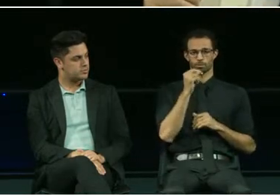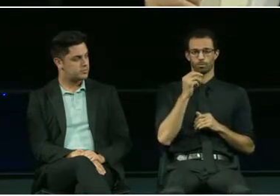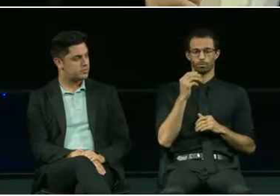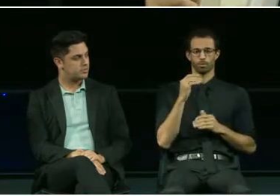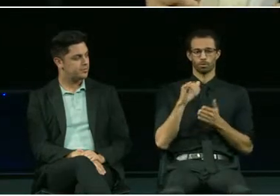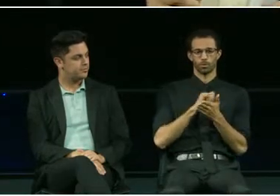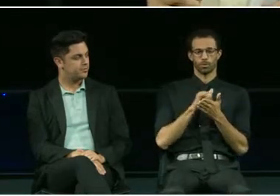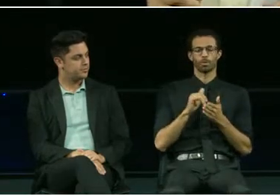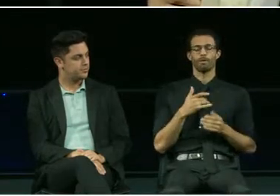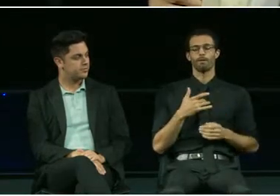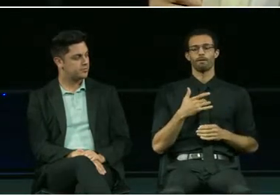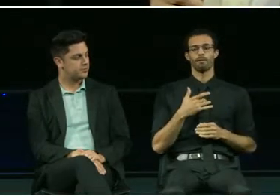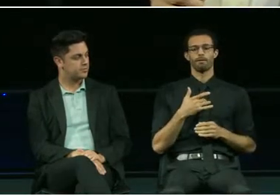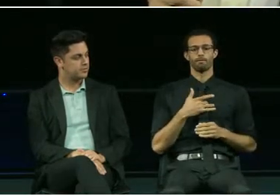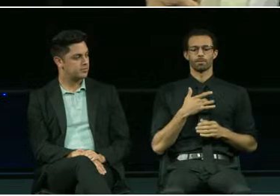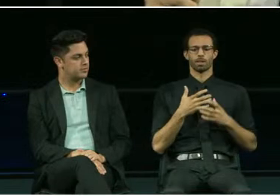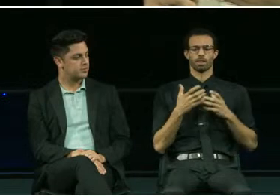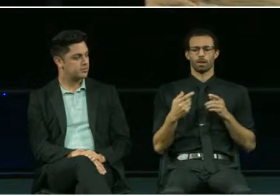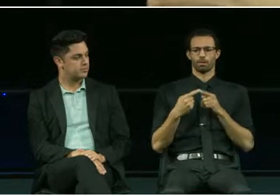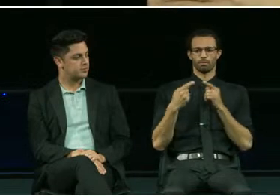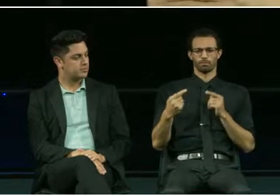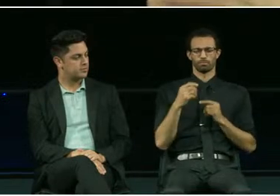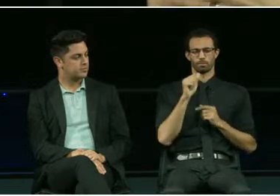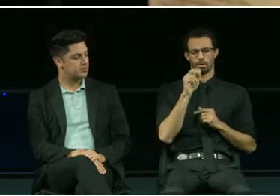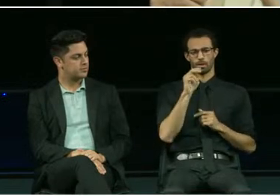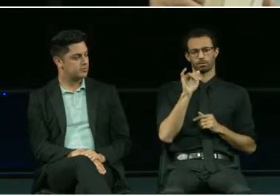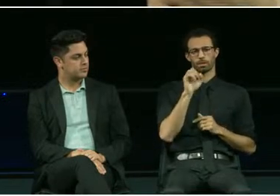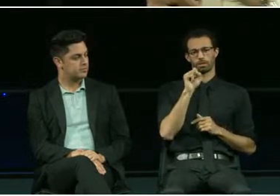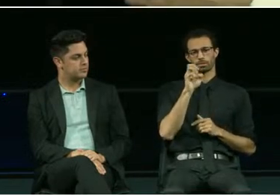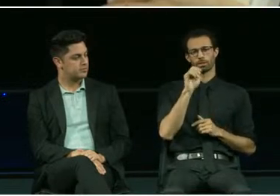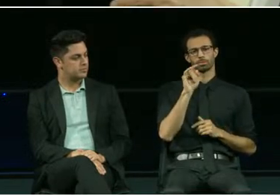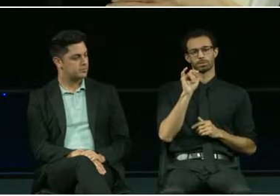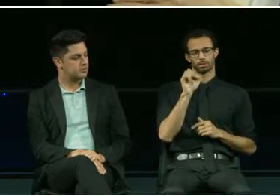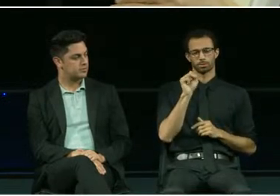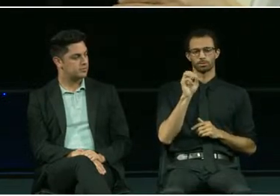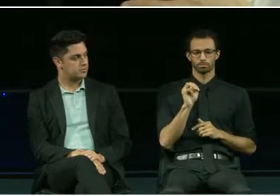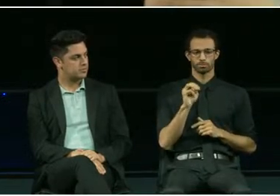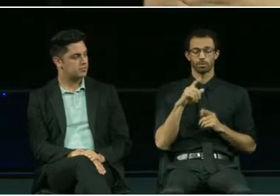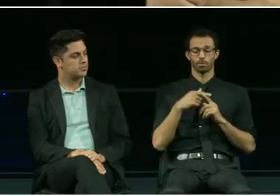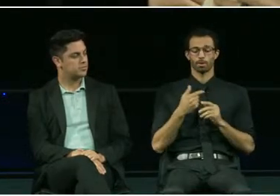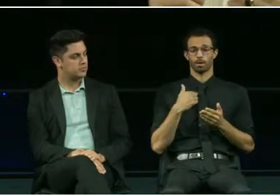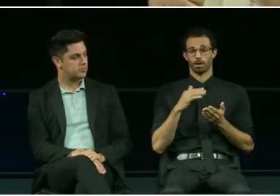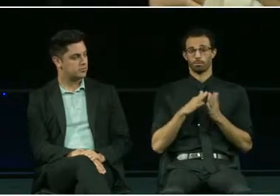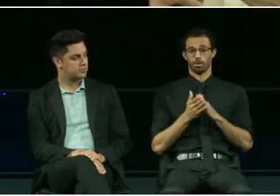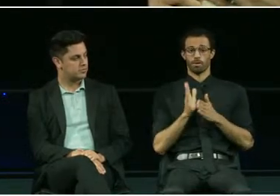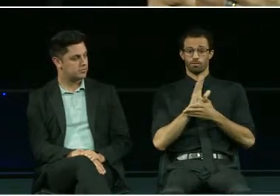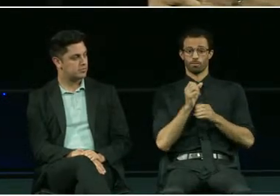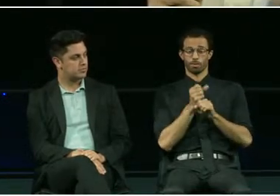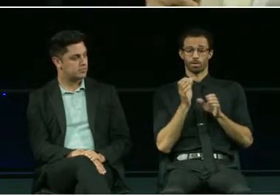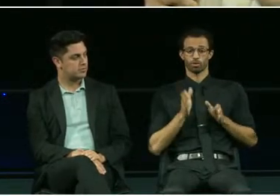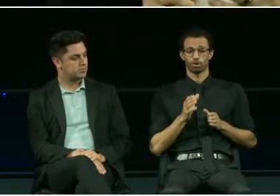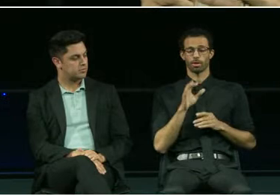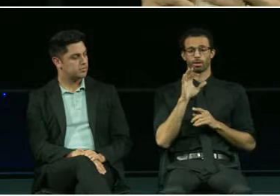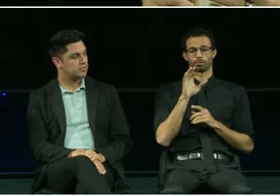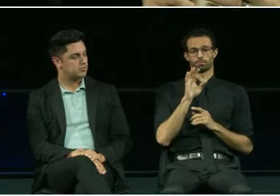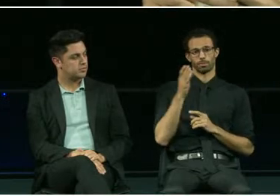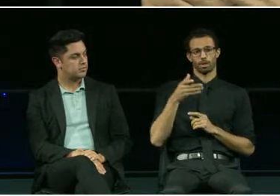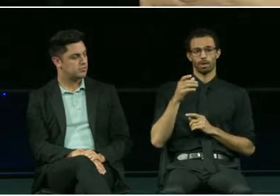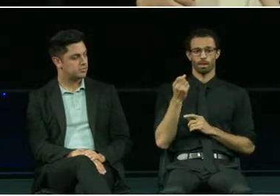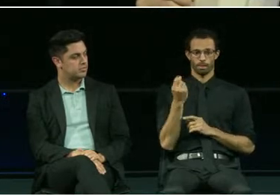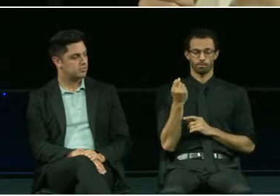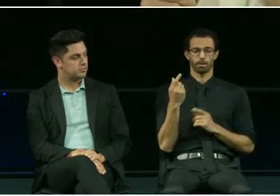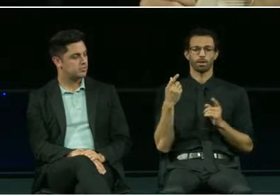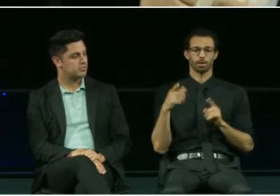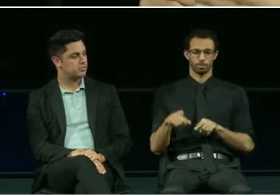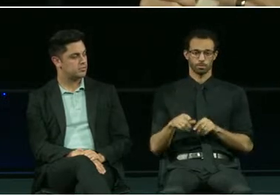anti-Semitism, and when I became a filmmaker, then 9/11 happened, and I saw my friends who